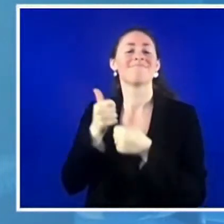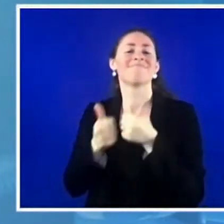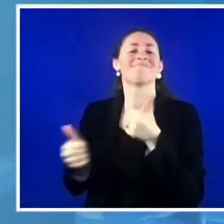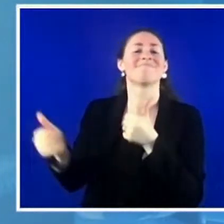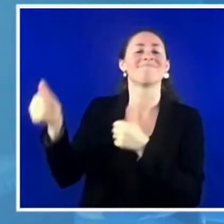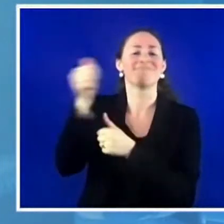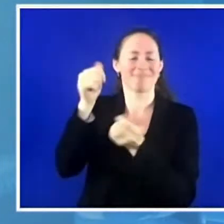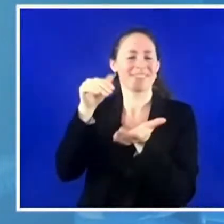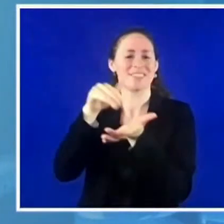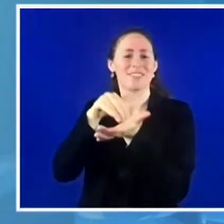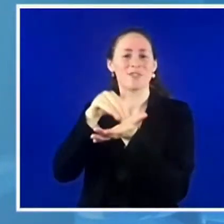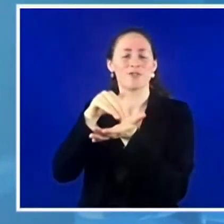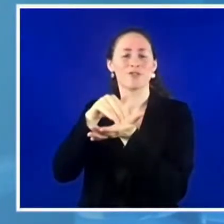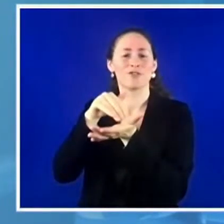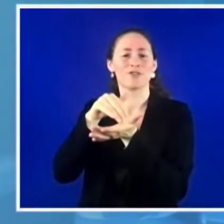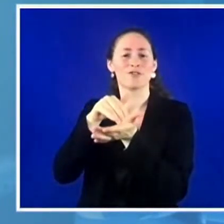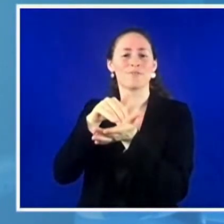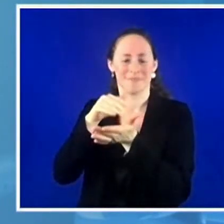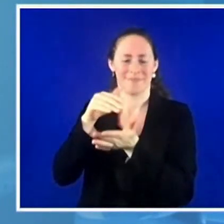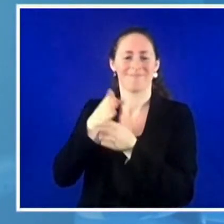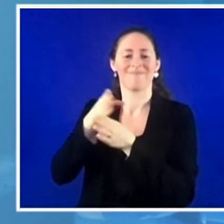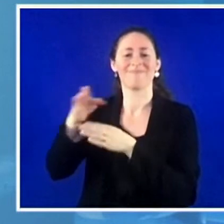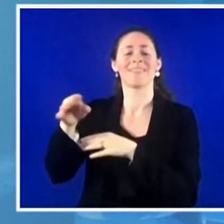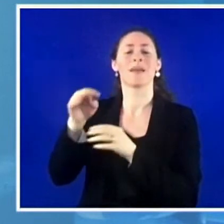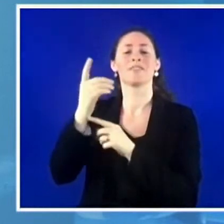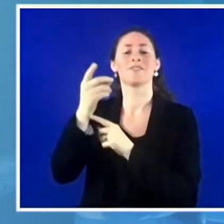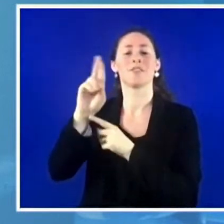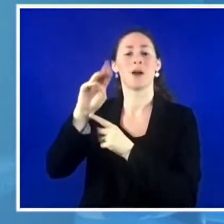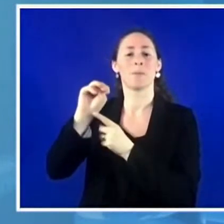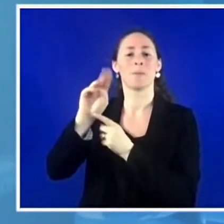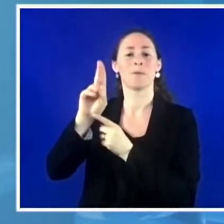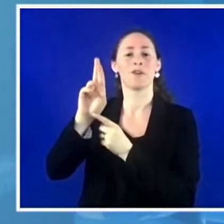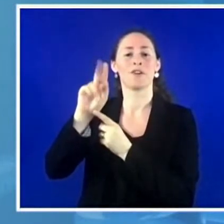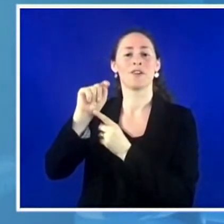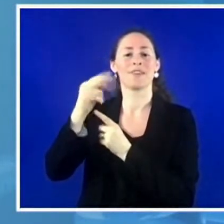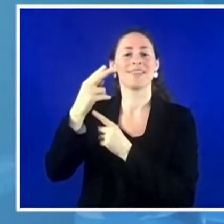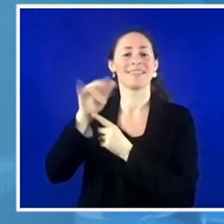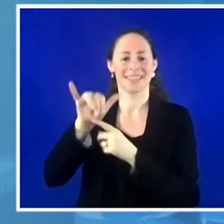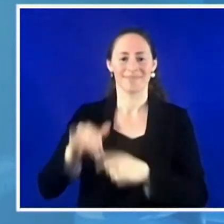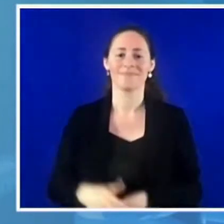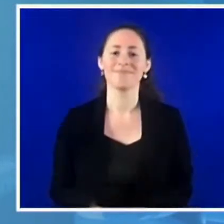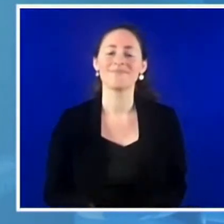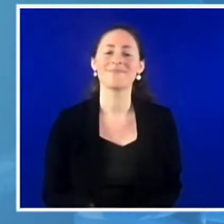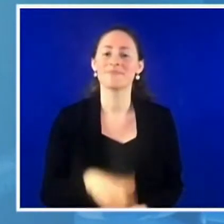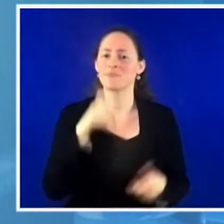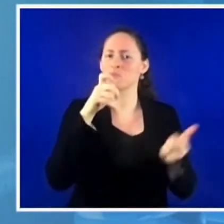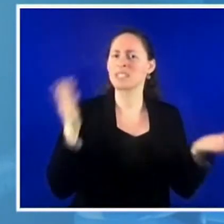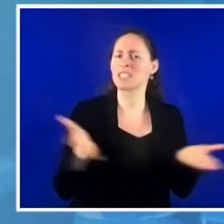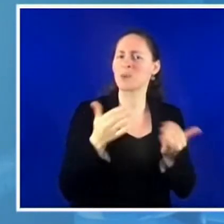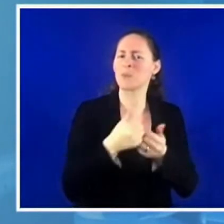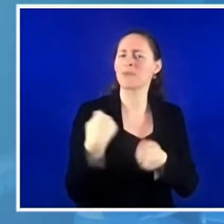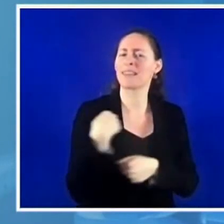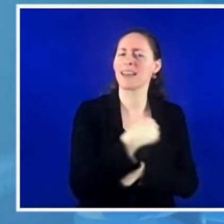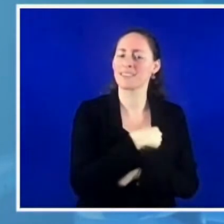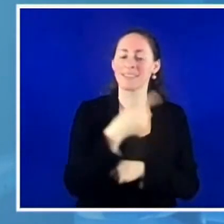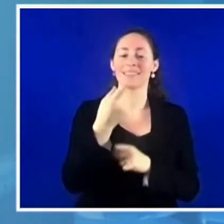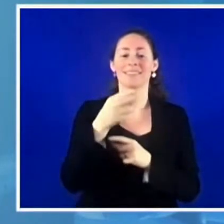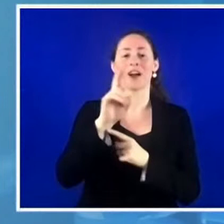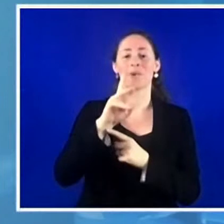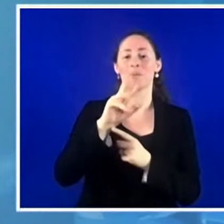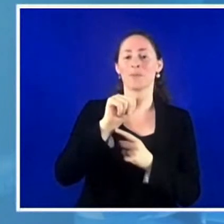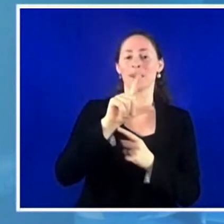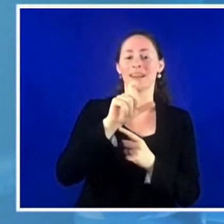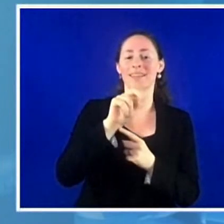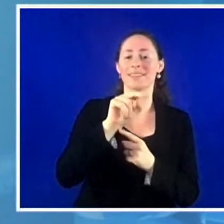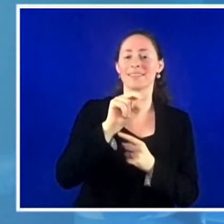here, we have Dr. Rochelle Walensky, Director of the CDC, Dr. Marcella Nunez-Smith, Senior Advisor to the White House